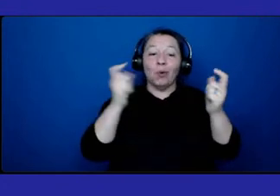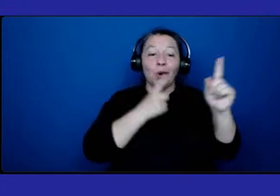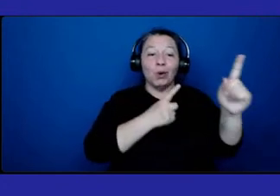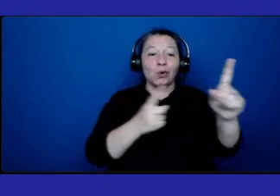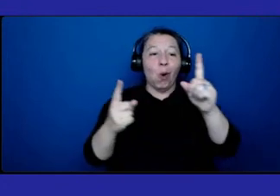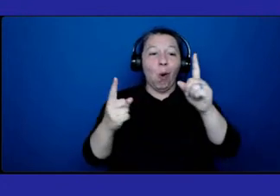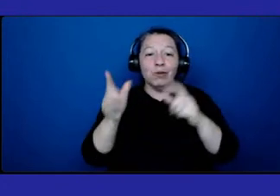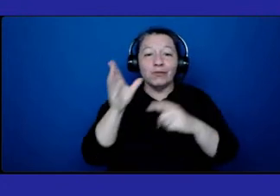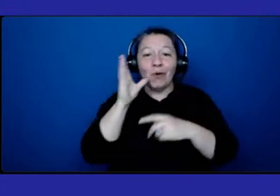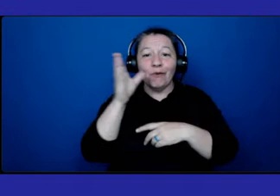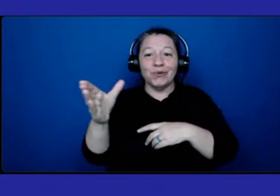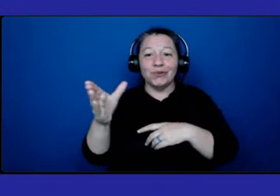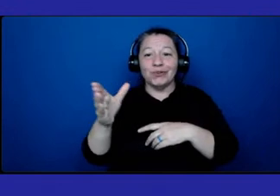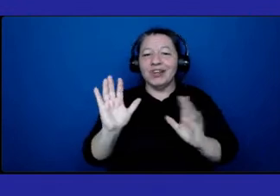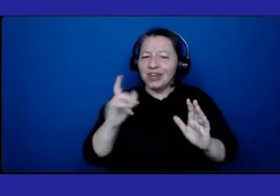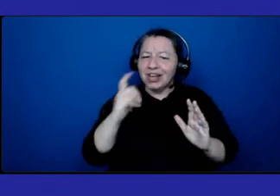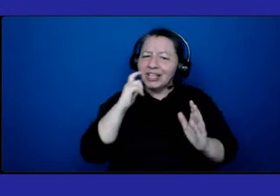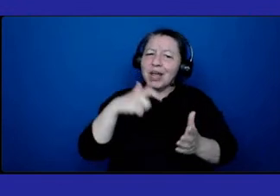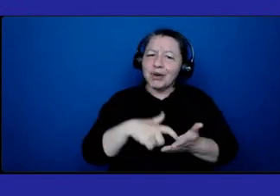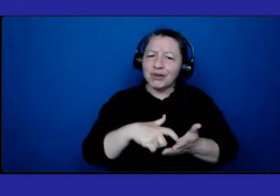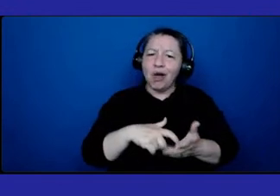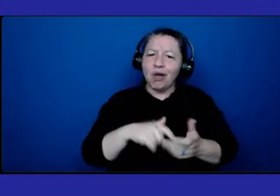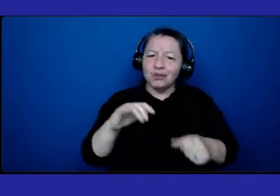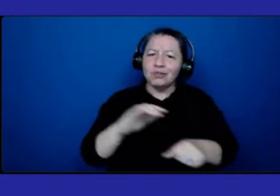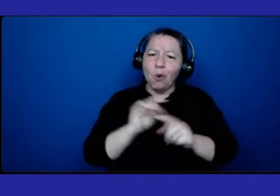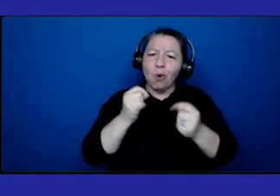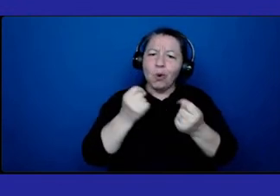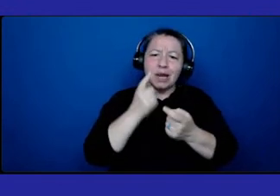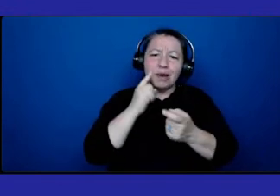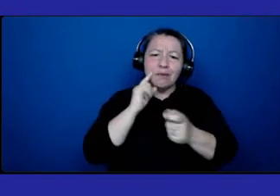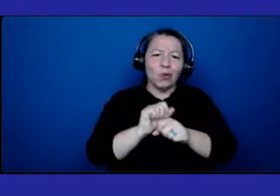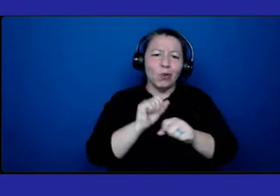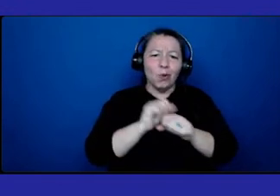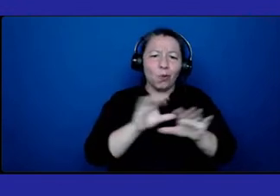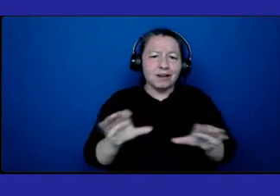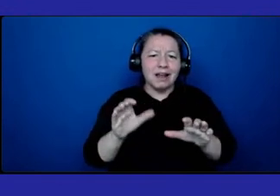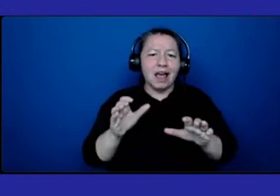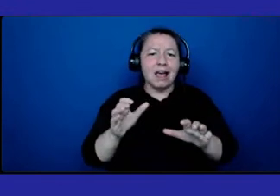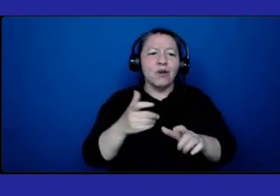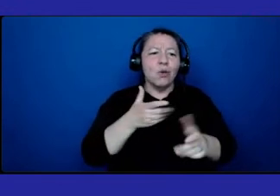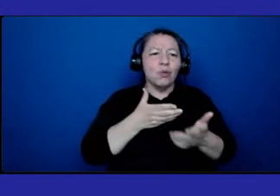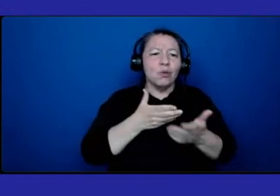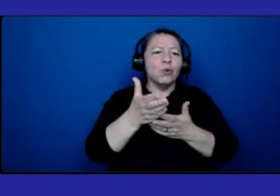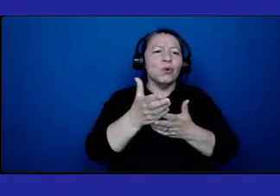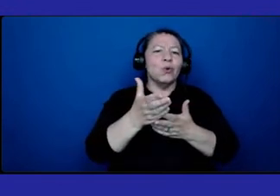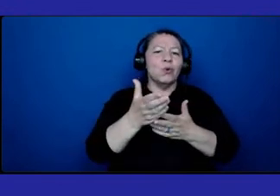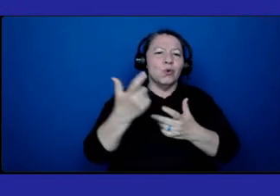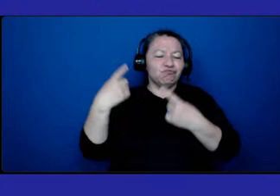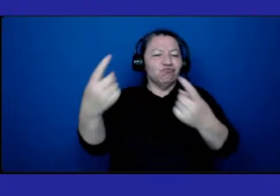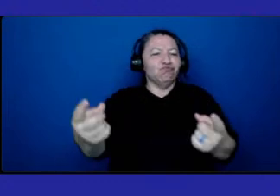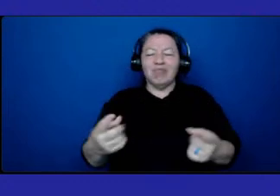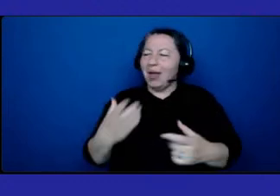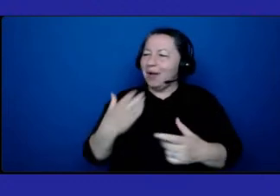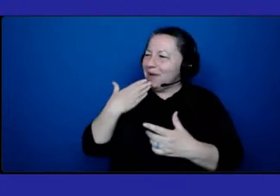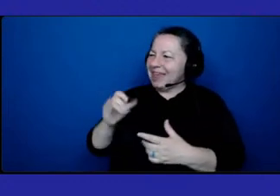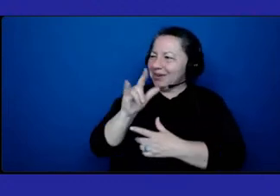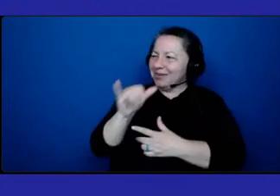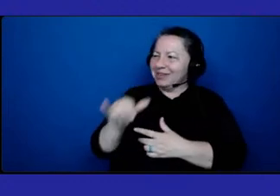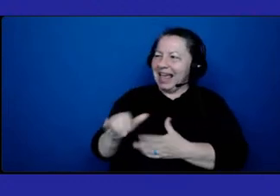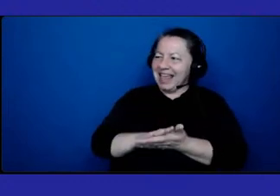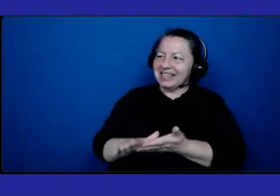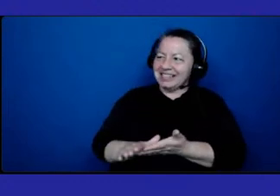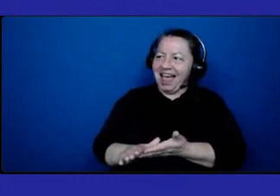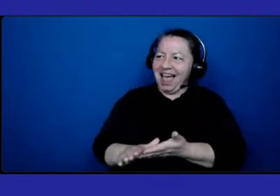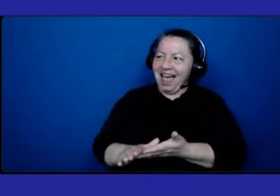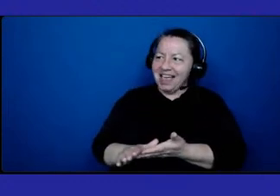So just to acknowledge the whole team for the work that's been done over the long term. Well, thank you, Sally. I mean, that's nice. It's very